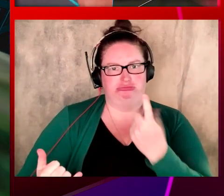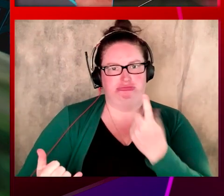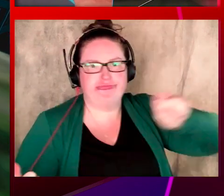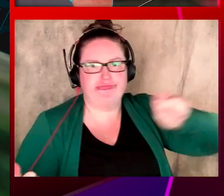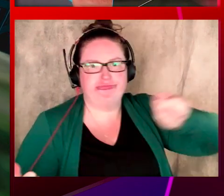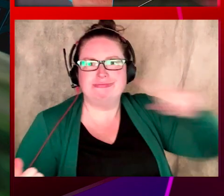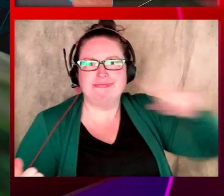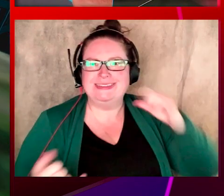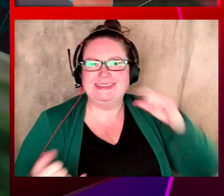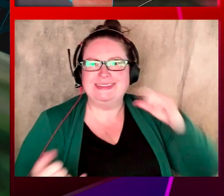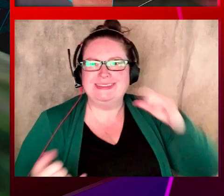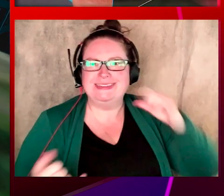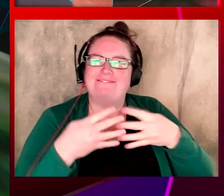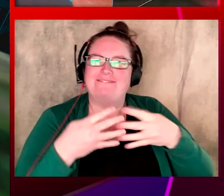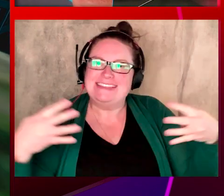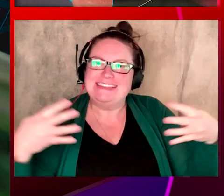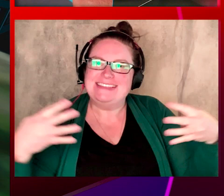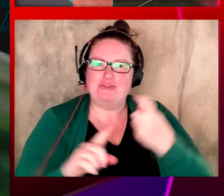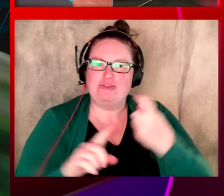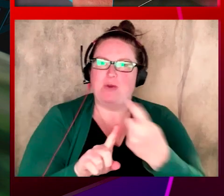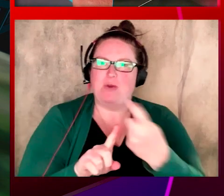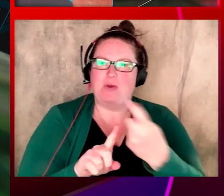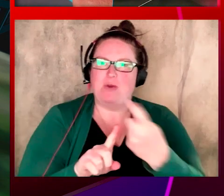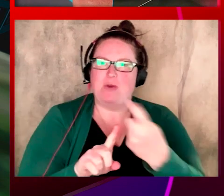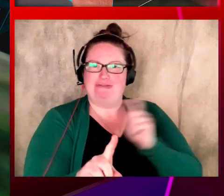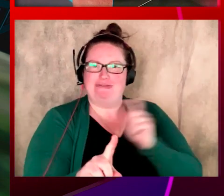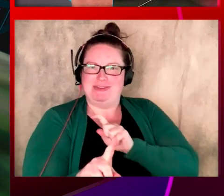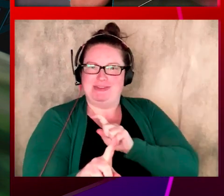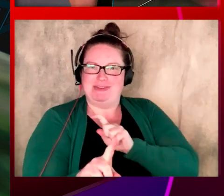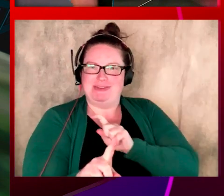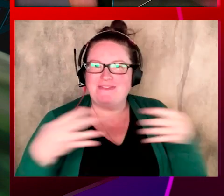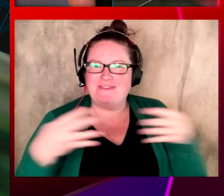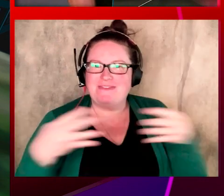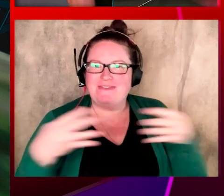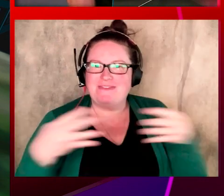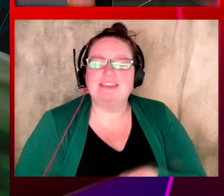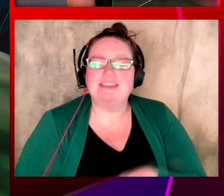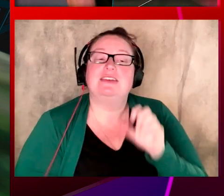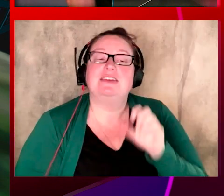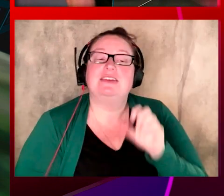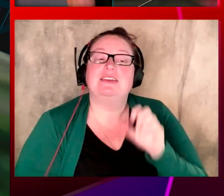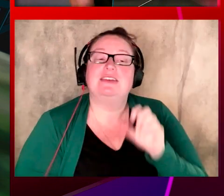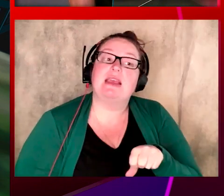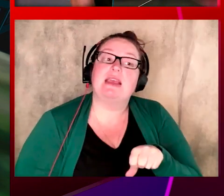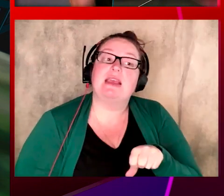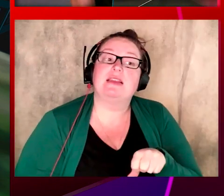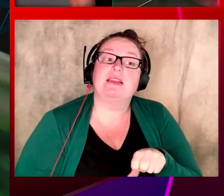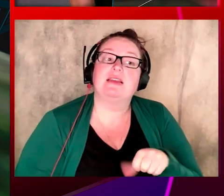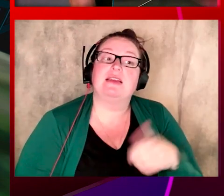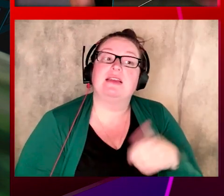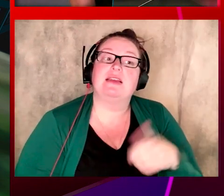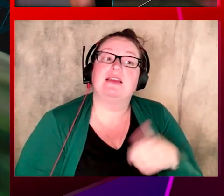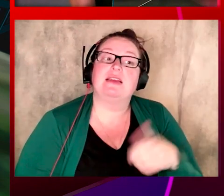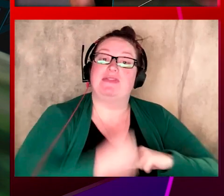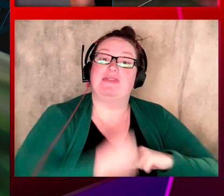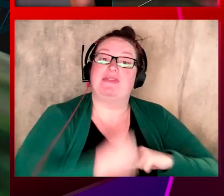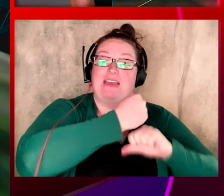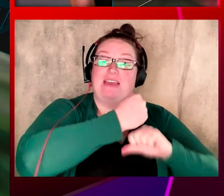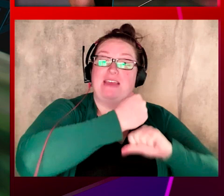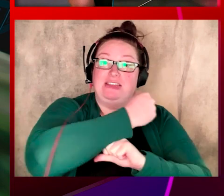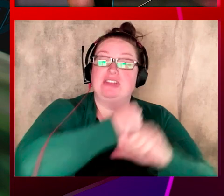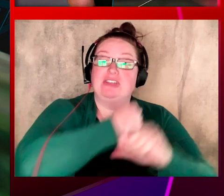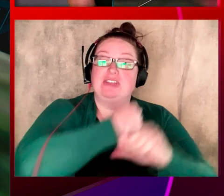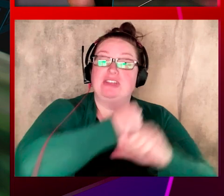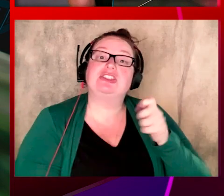they now have to walk around my fence. And so you can sort of like take the foundation of the geospatial